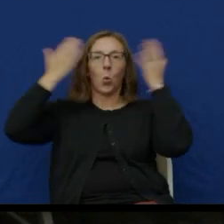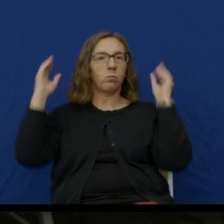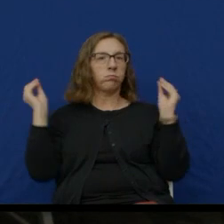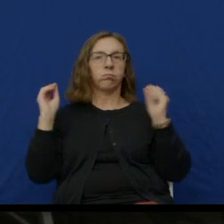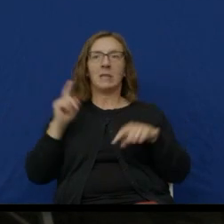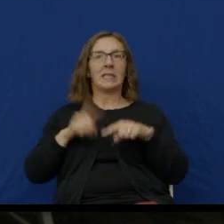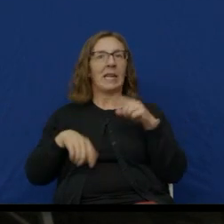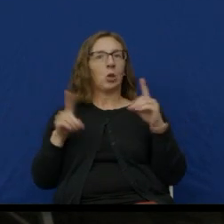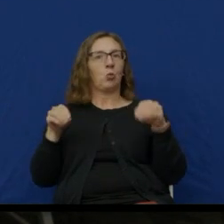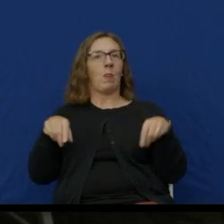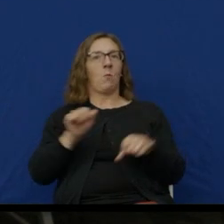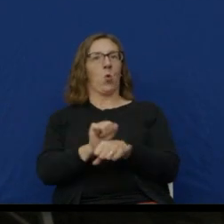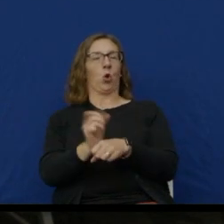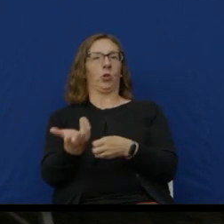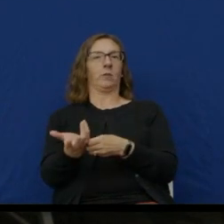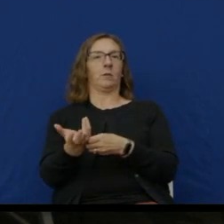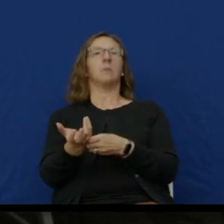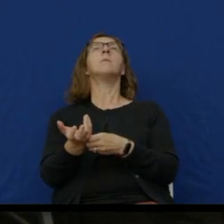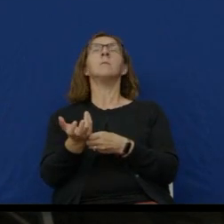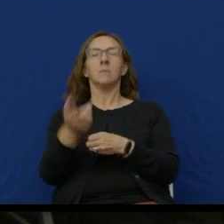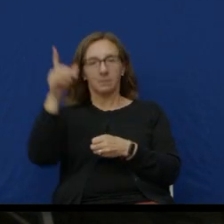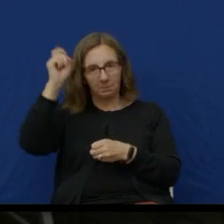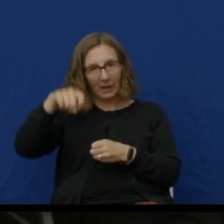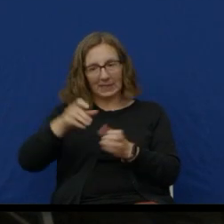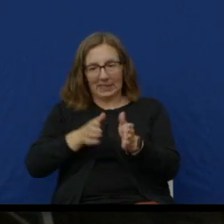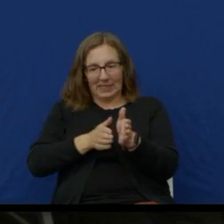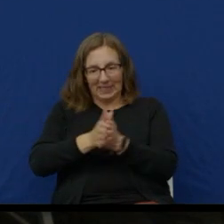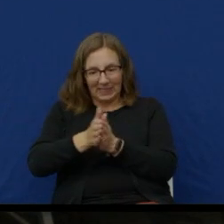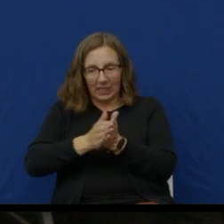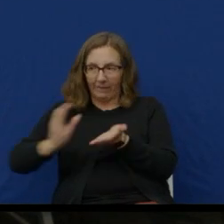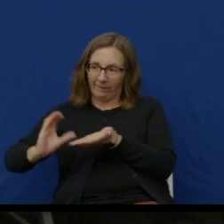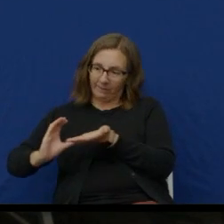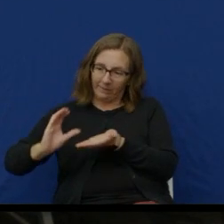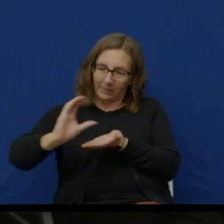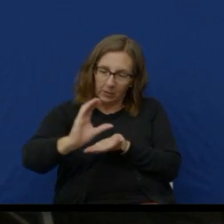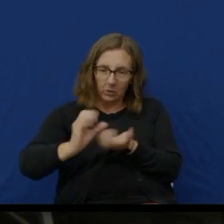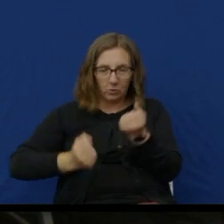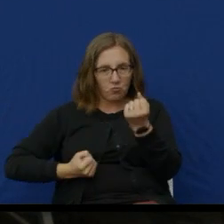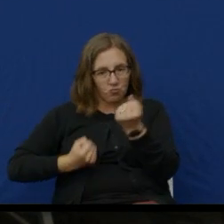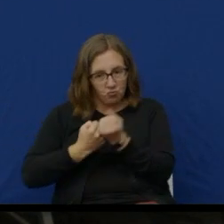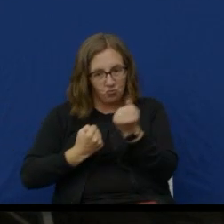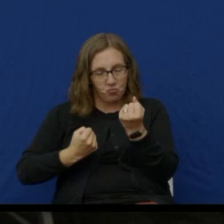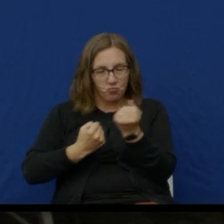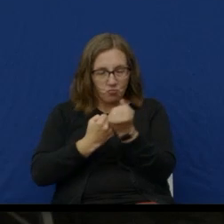able to do it. So we do have to have an incentive fund to get some of them to jump on that